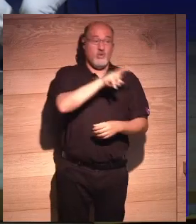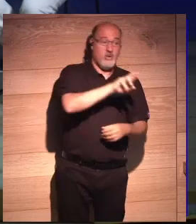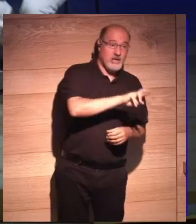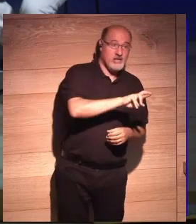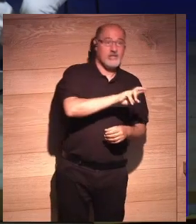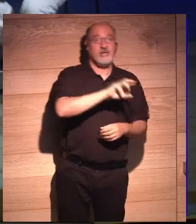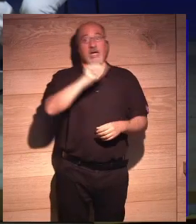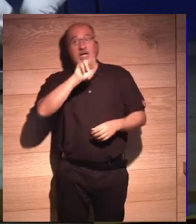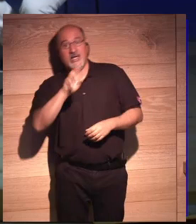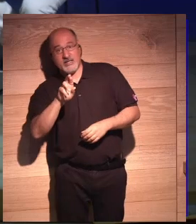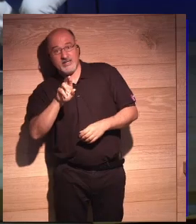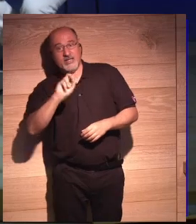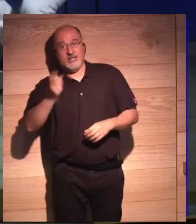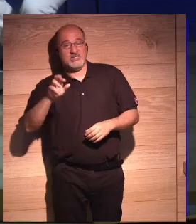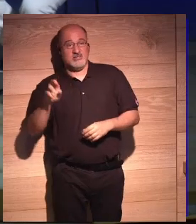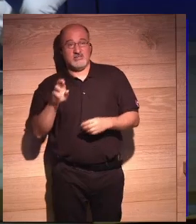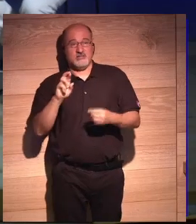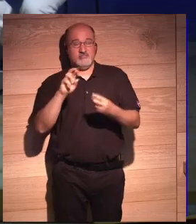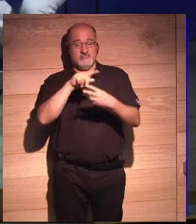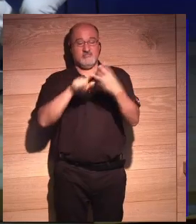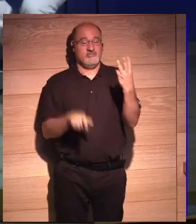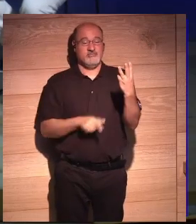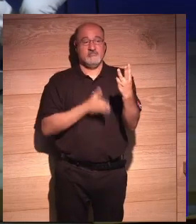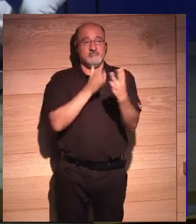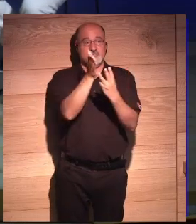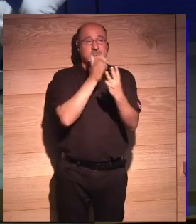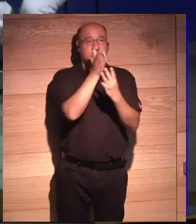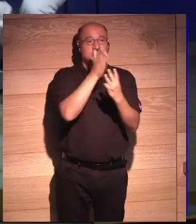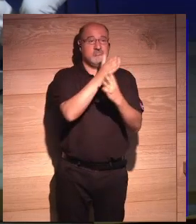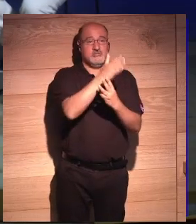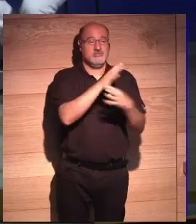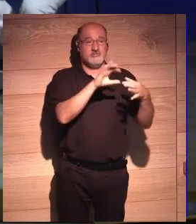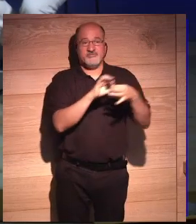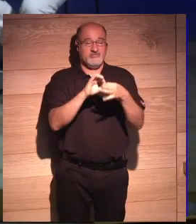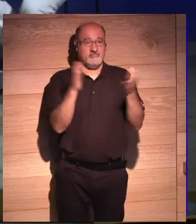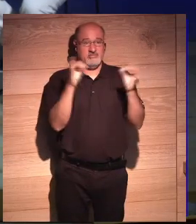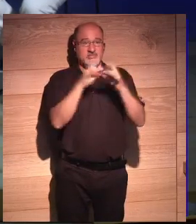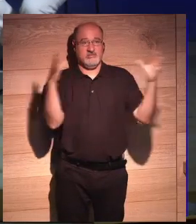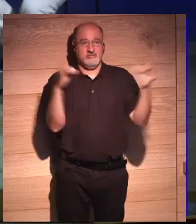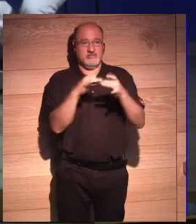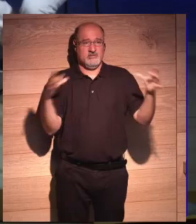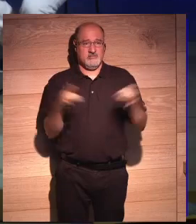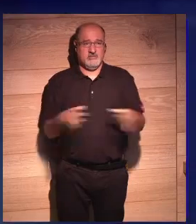content for VR has nothing to do with AR and with XR and everything. Of course, it is completely different.